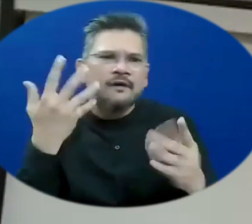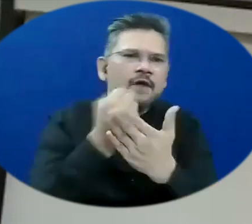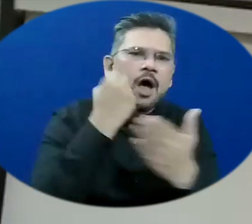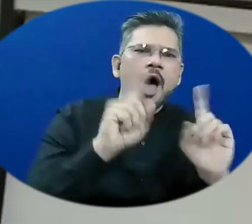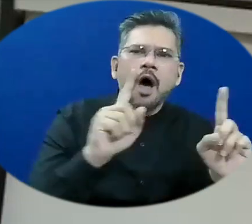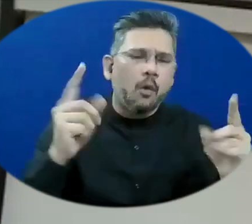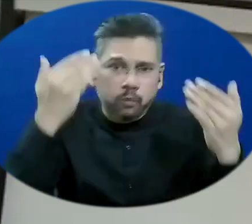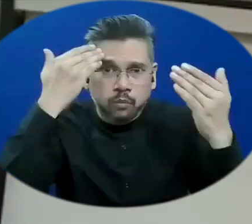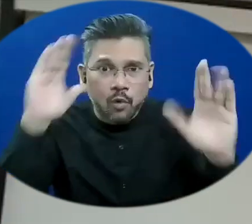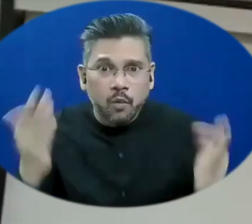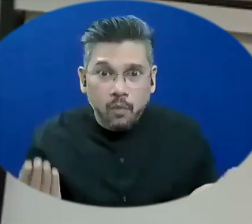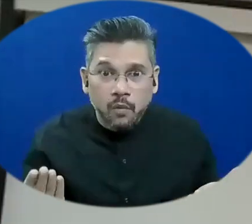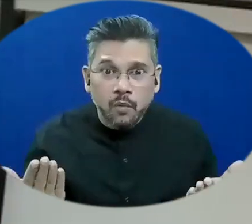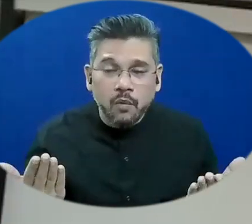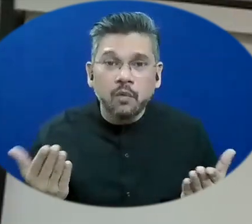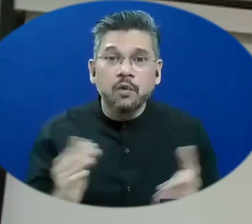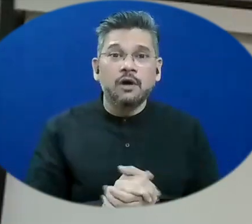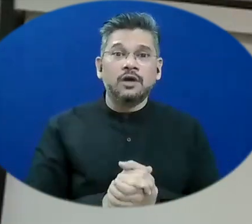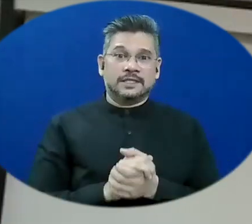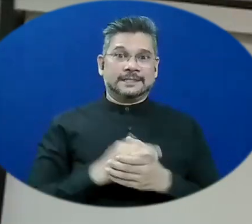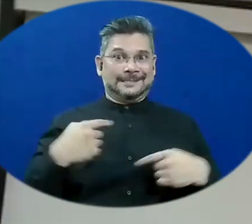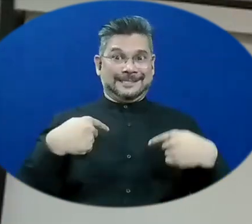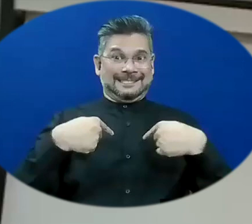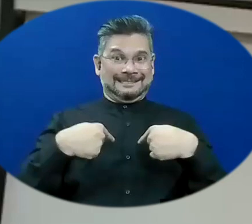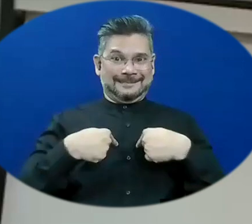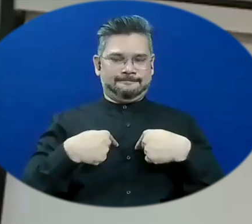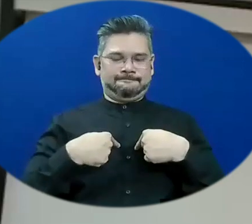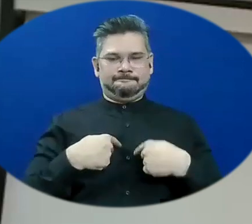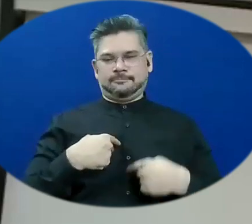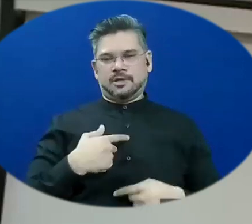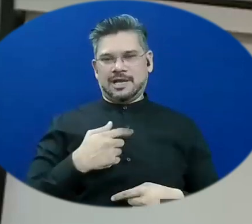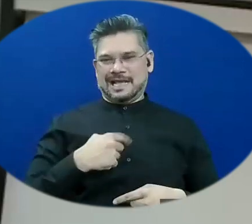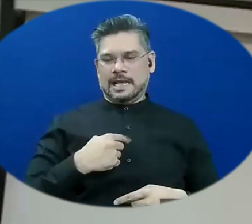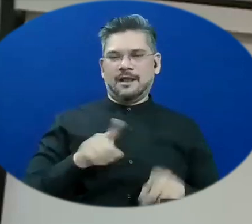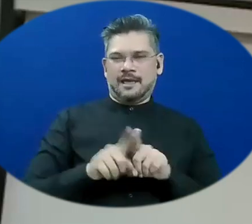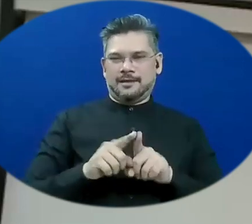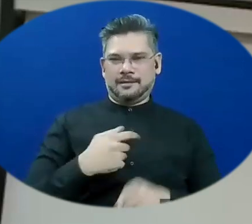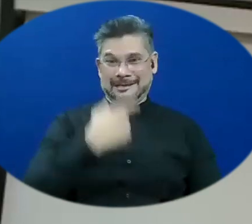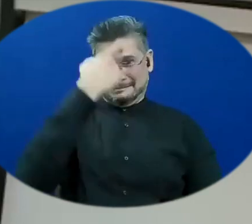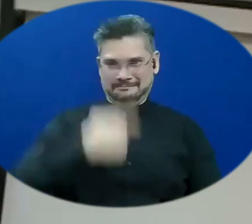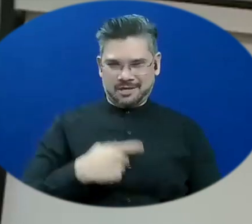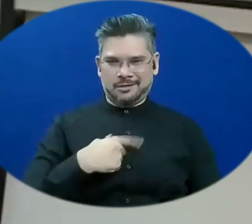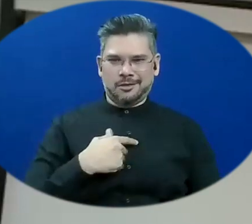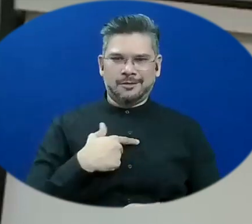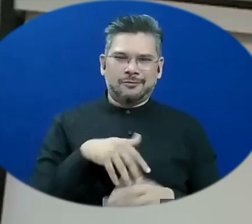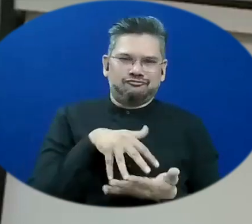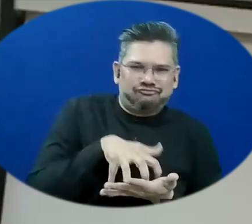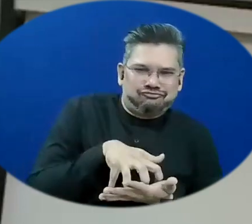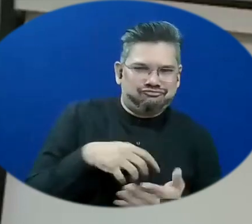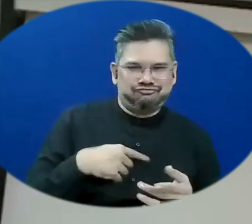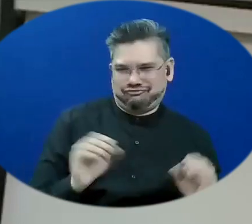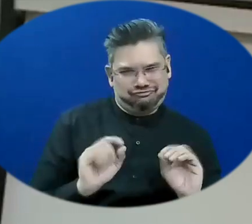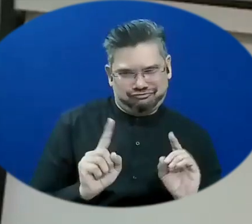Well, I'm not a timid individual. So I went and I started pounding and